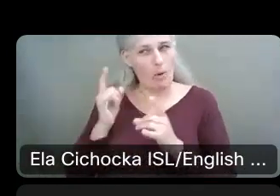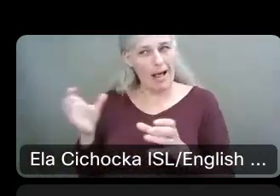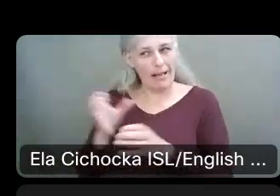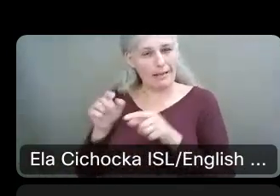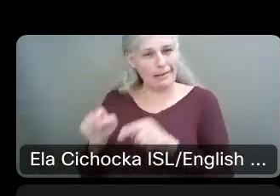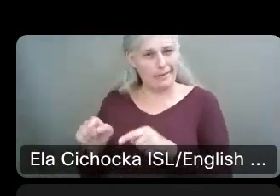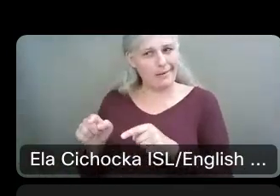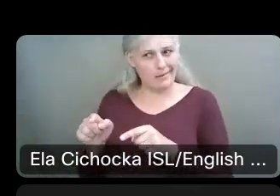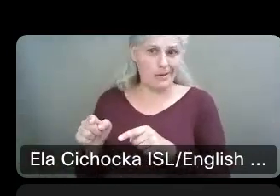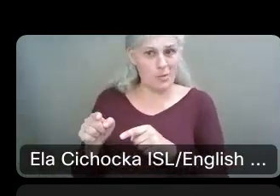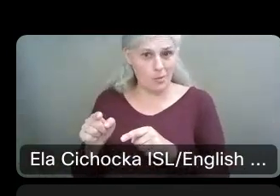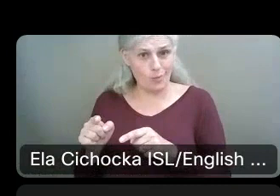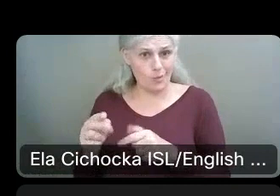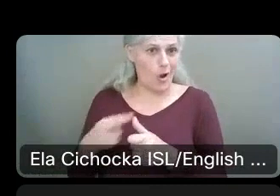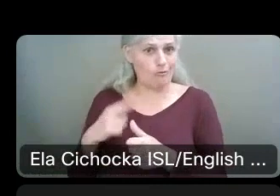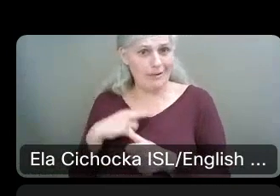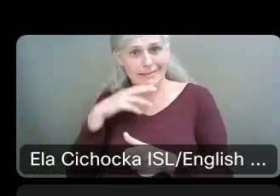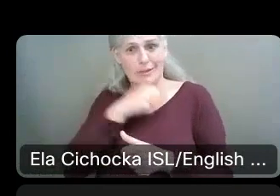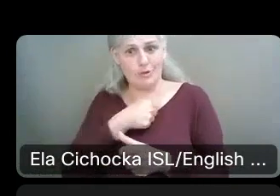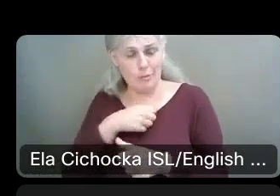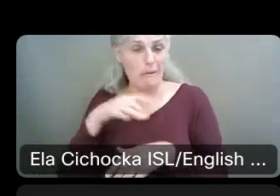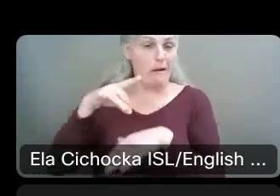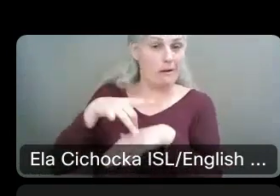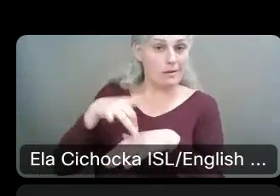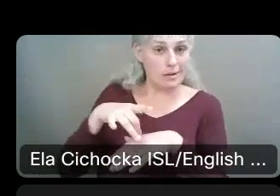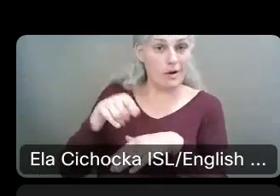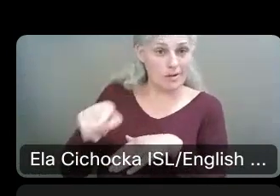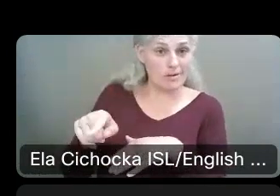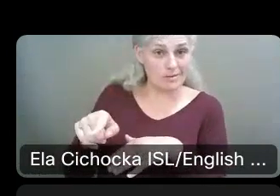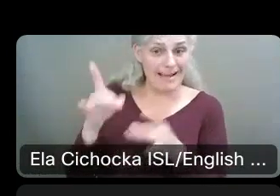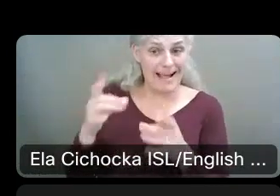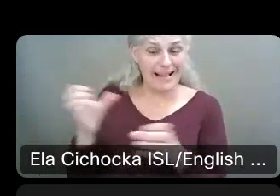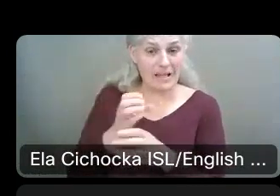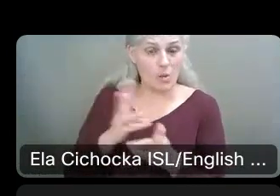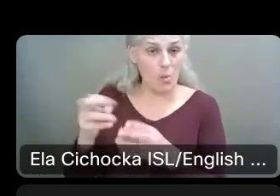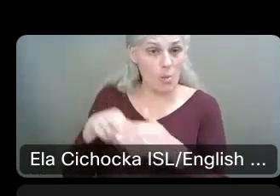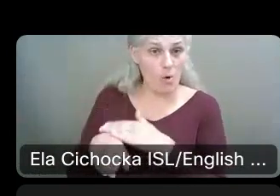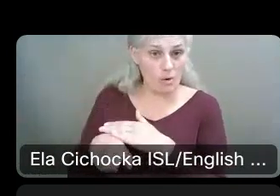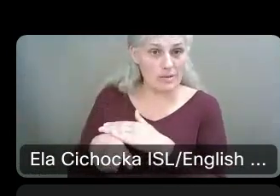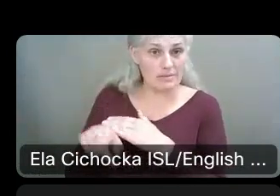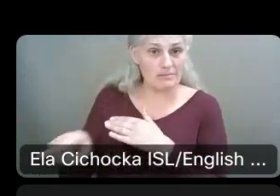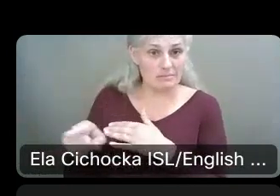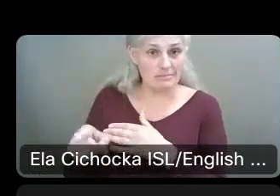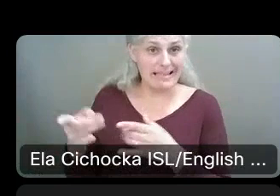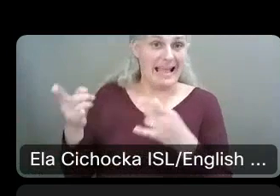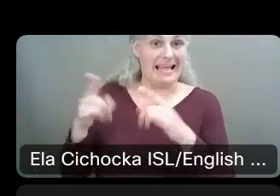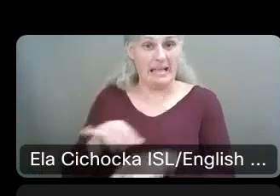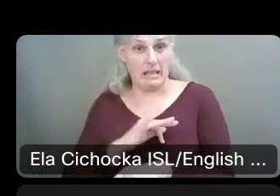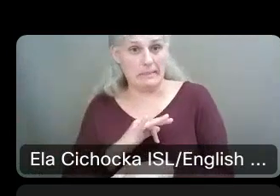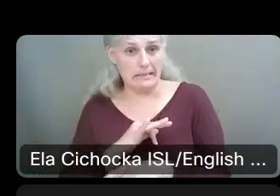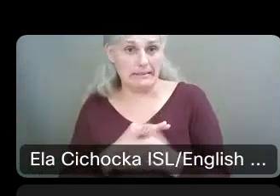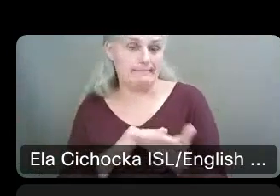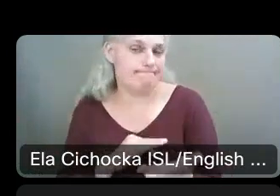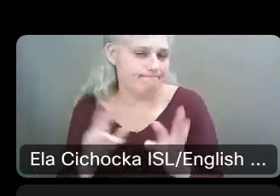know, we take it as a given. Doctor, heal thyself, if you like. Healthcare worker, heal thyself. And we do need